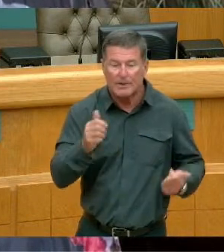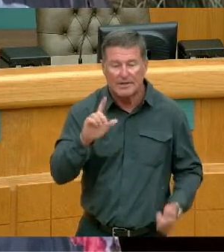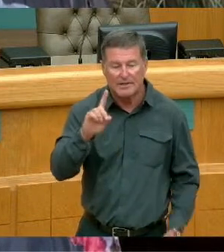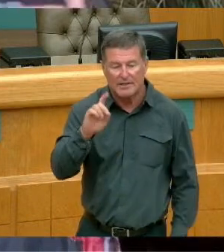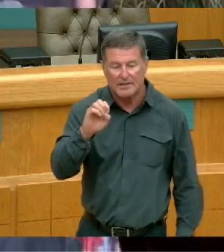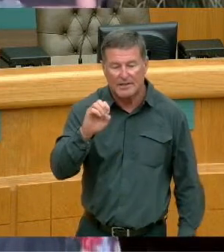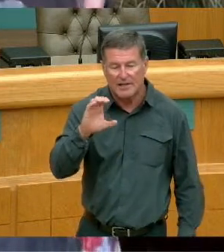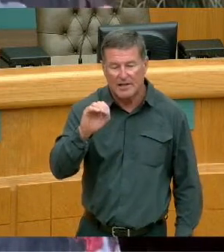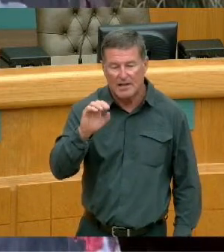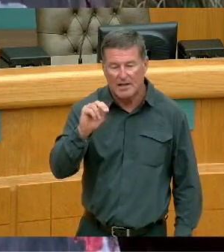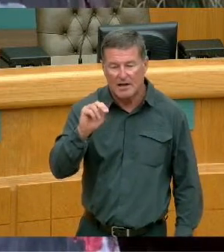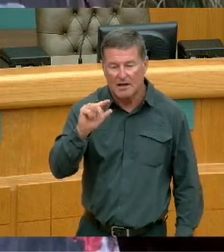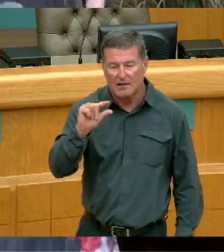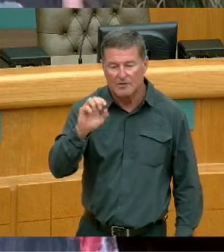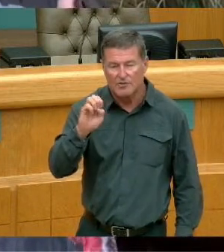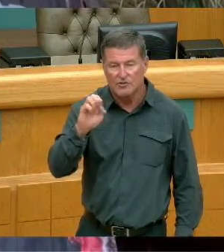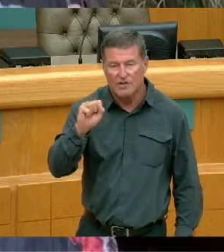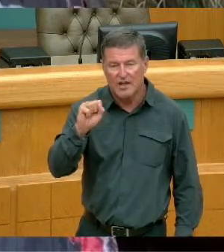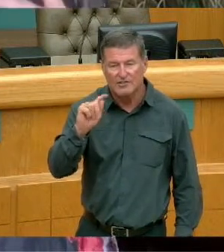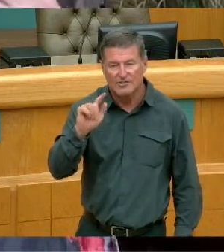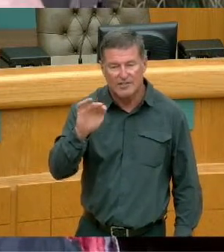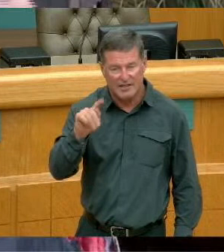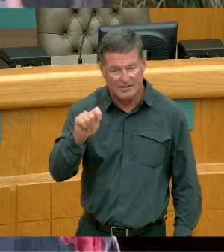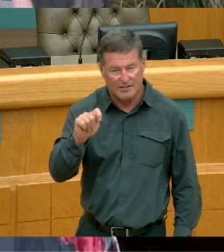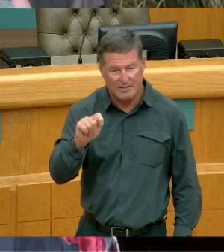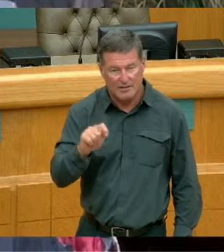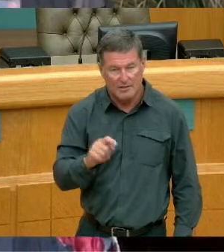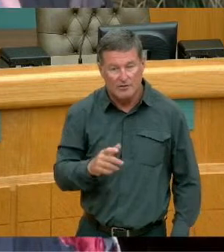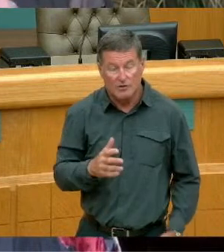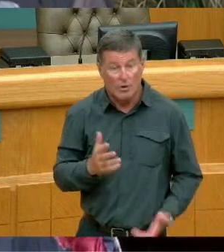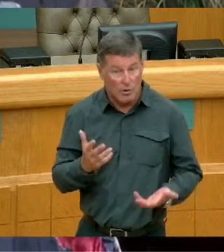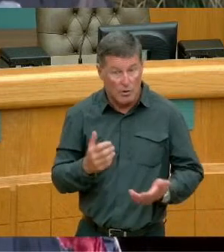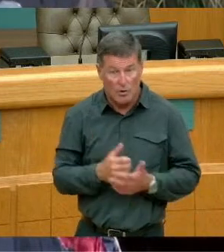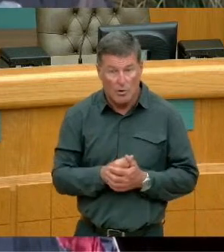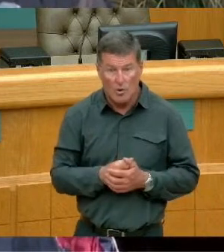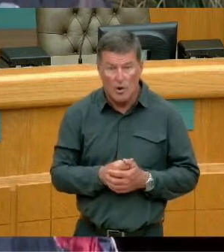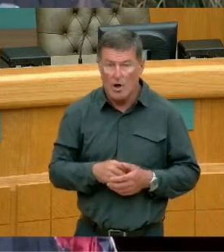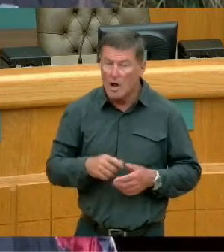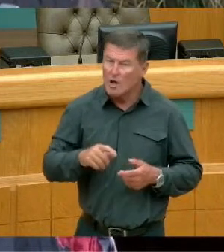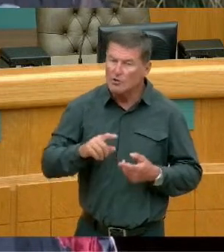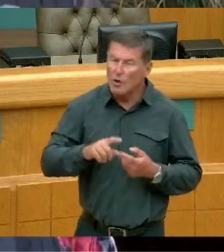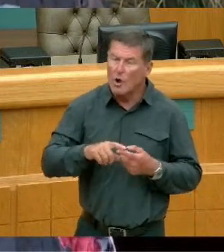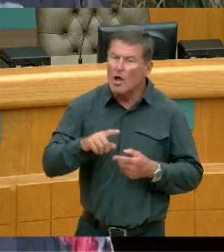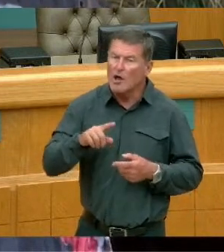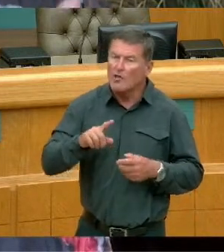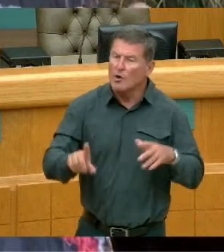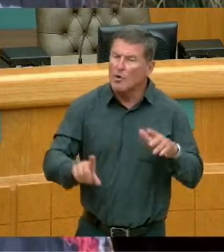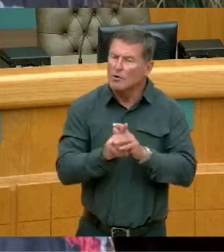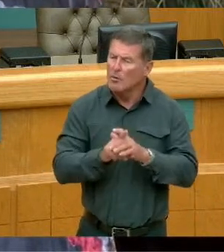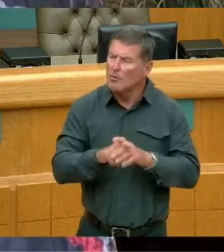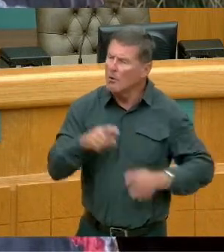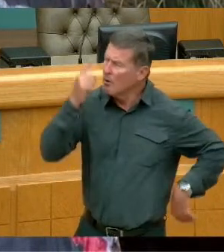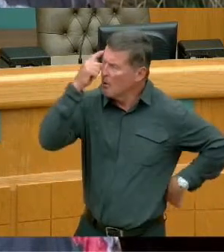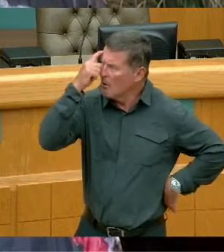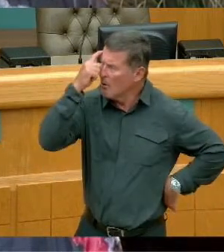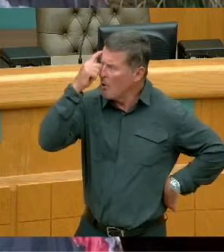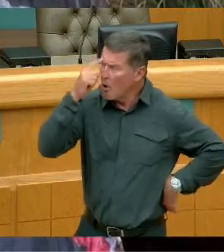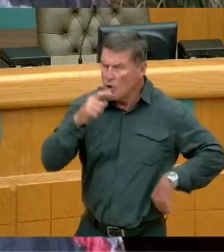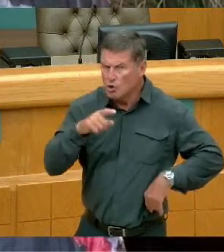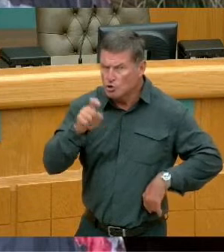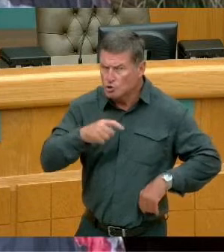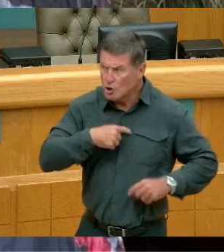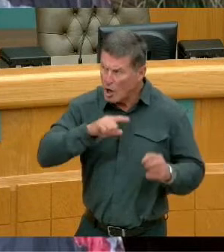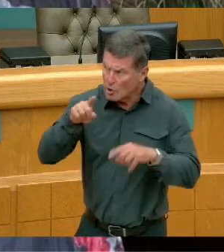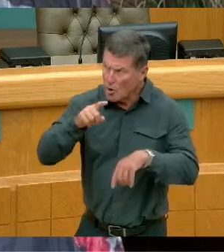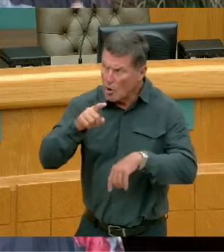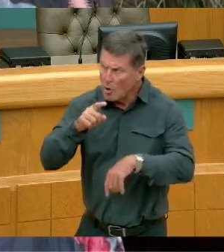not a physician, so I ask the questions, how do I know when it's time to actually go to the hospital? You know, I think everybody heard I had a